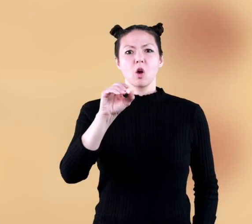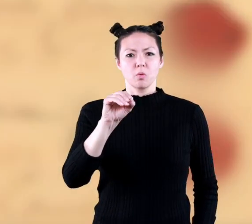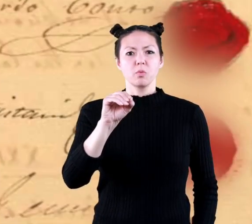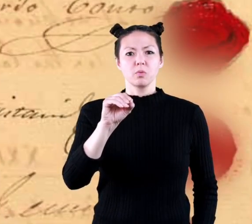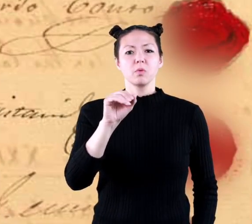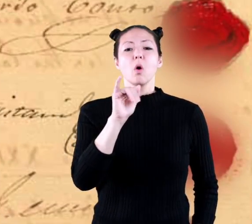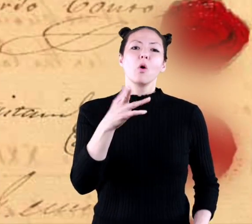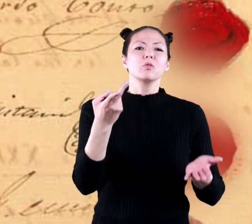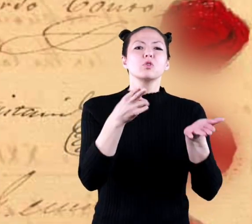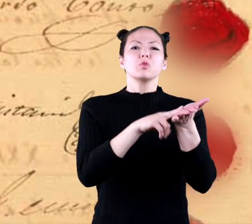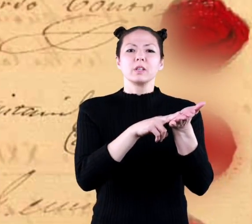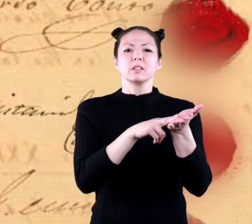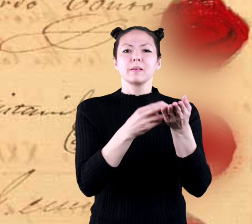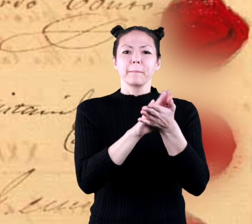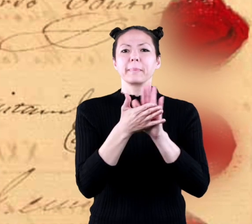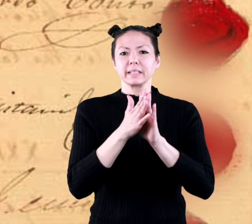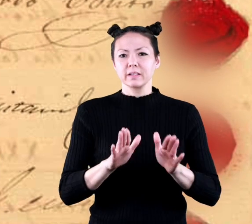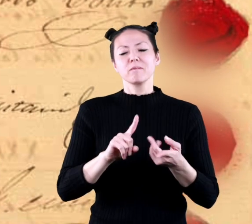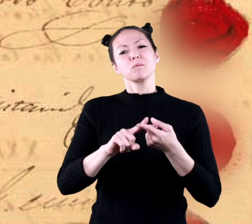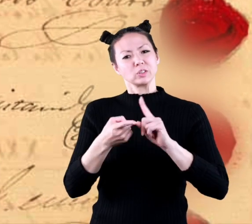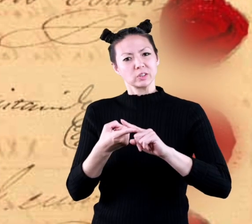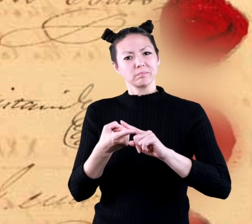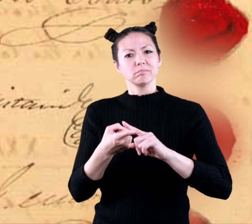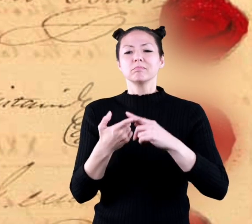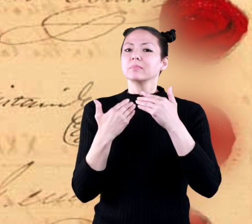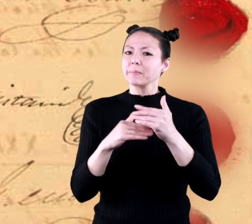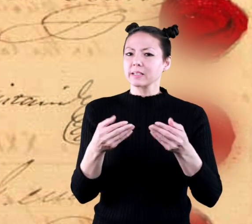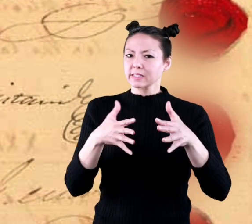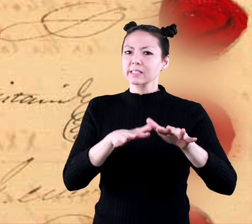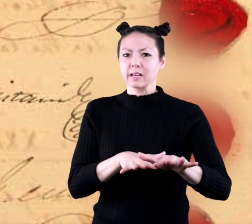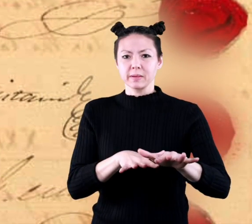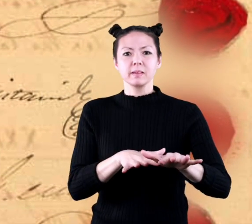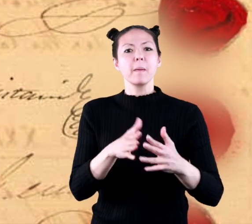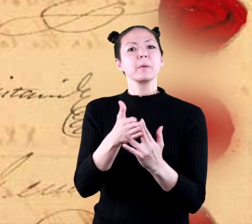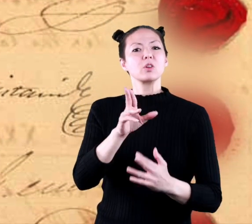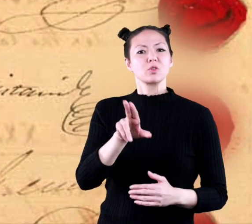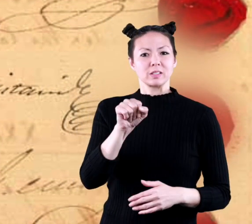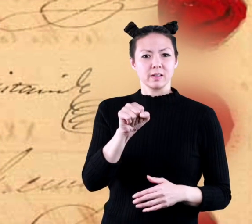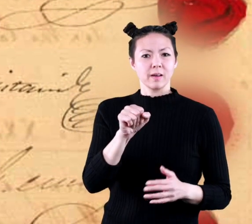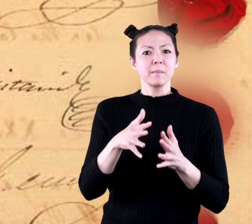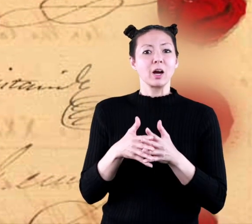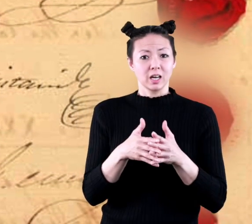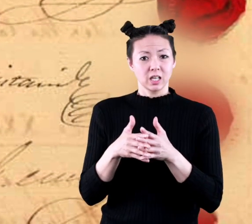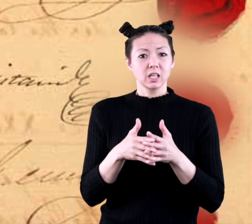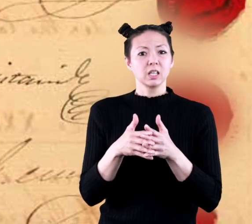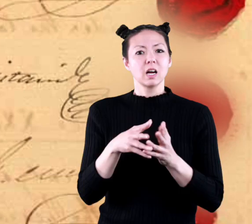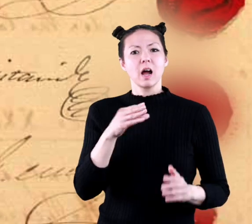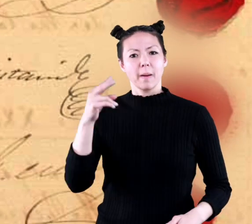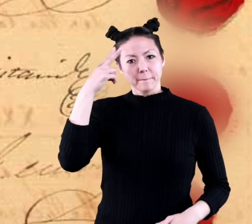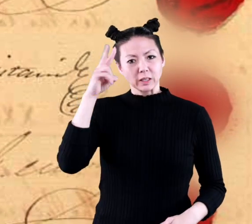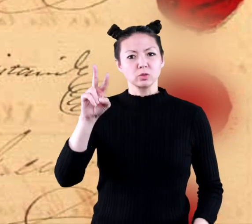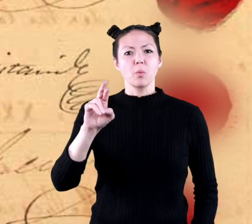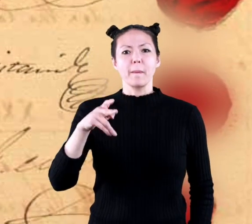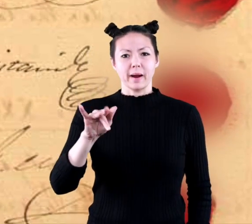Hidalgo, or the Treaty of Peace, Friendship, Limits, and Settlement between the United States of America and